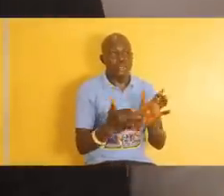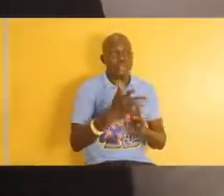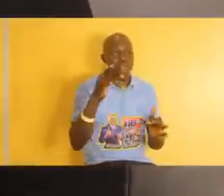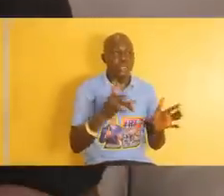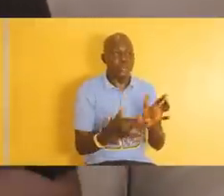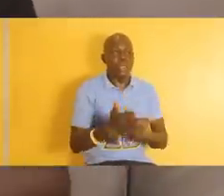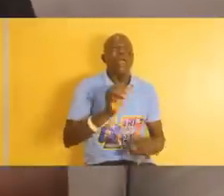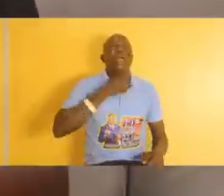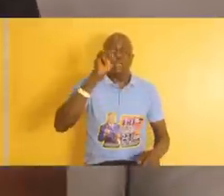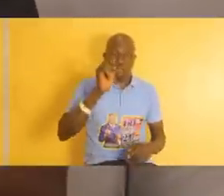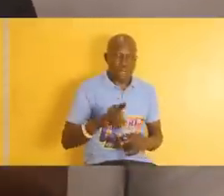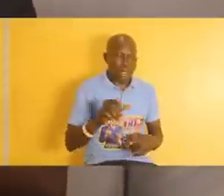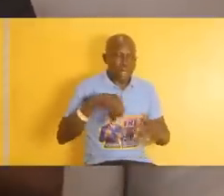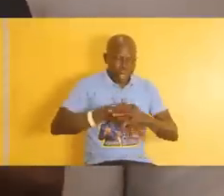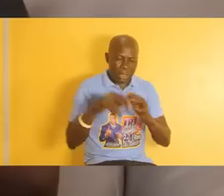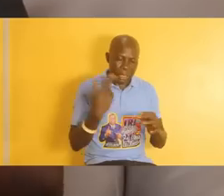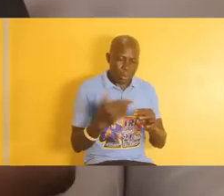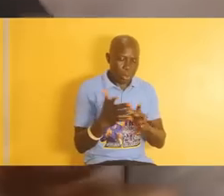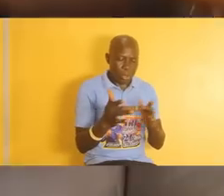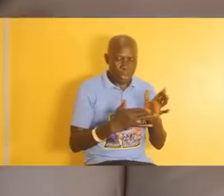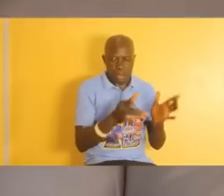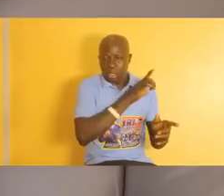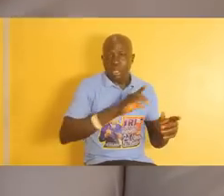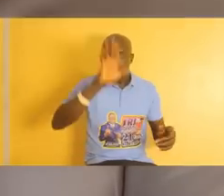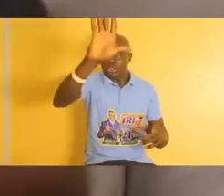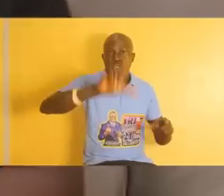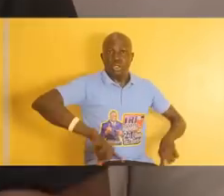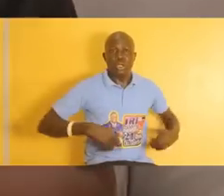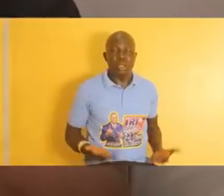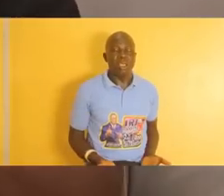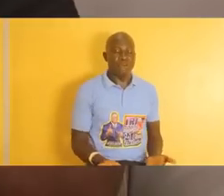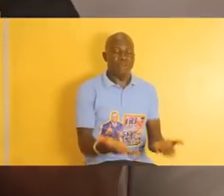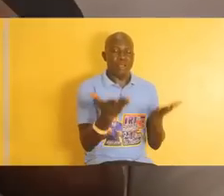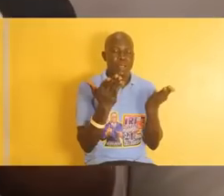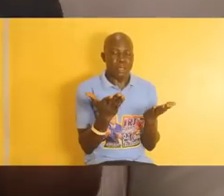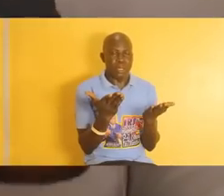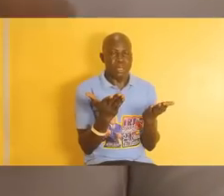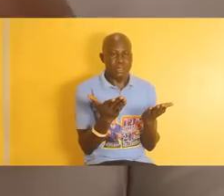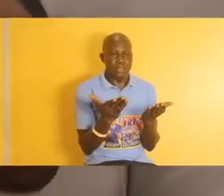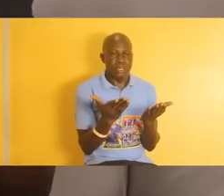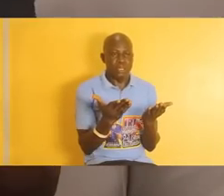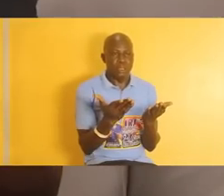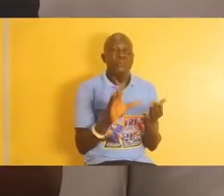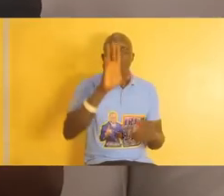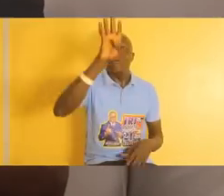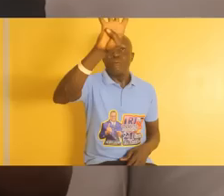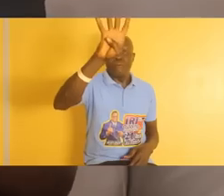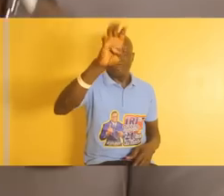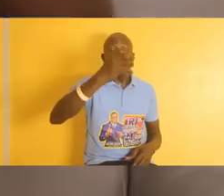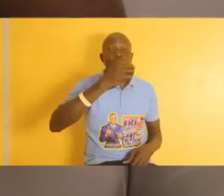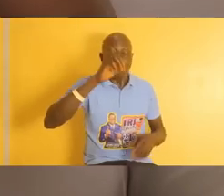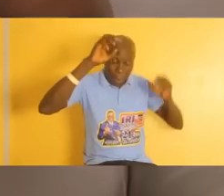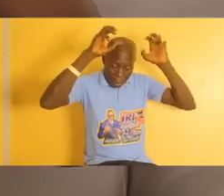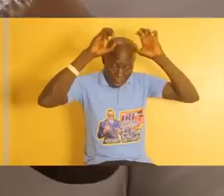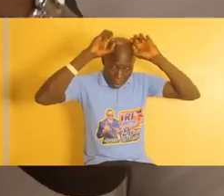gbèta. Mo pálàṣẹ. Lórúkọ Olúwa. Ayé ẹ̀ máa dìde. Ìwo mẹ́rin. Four